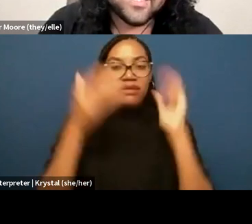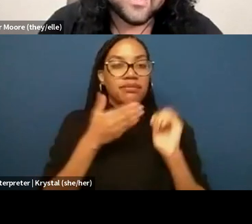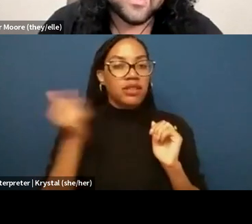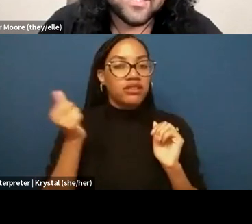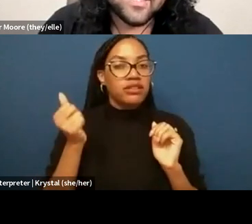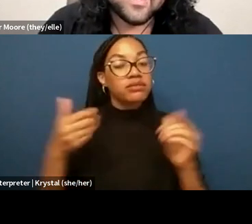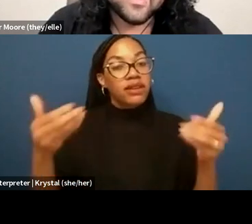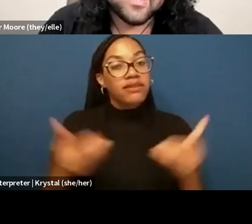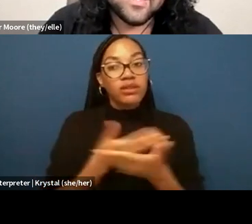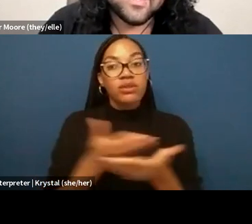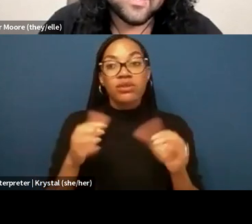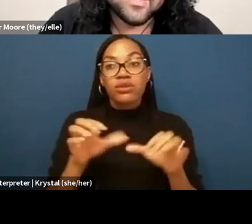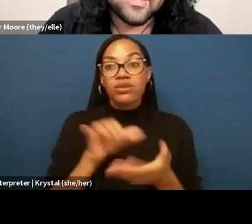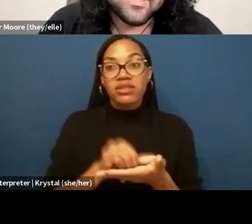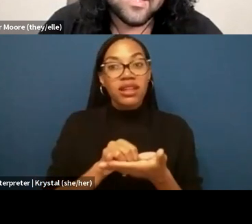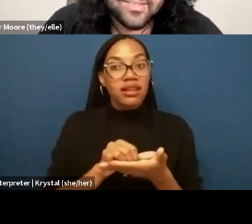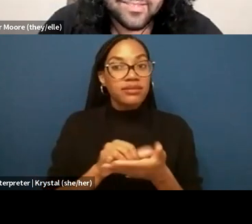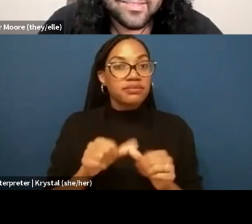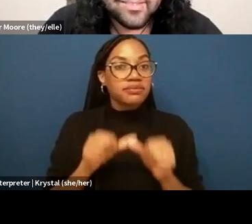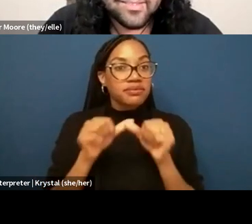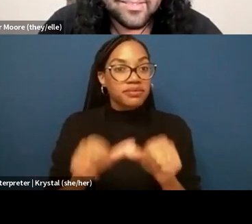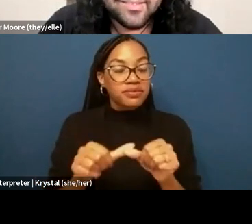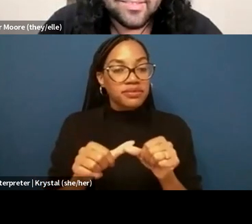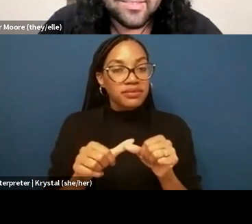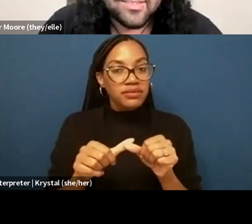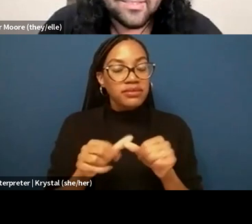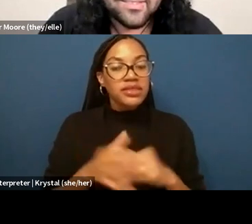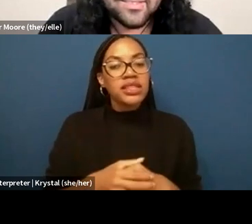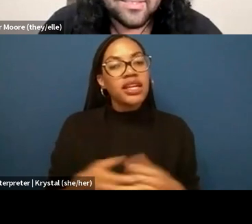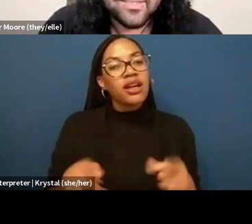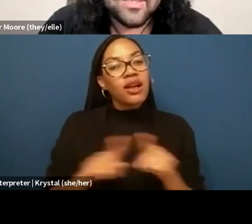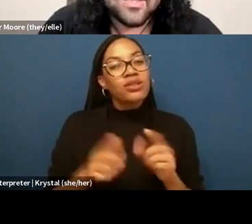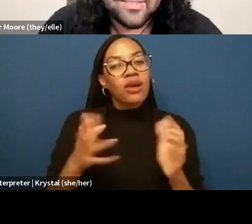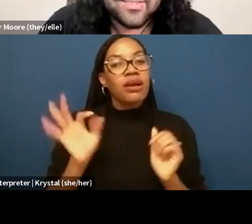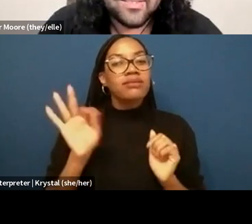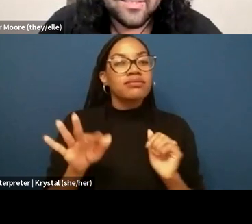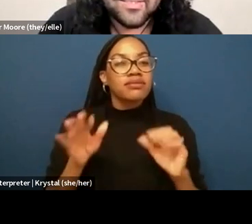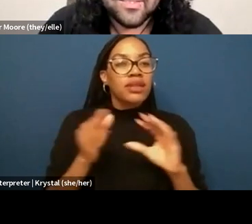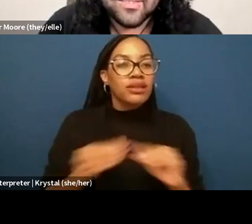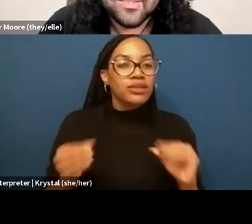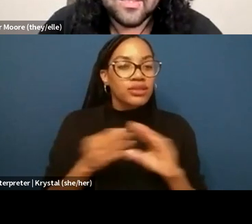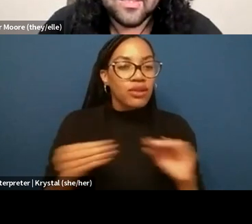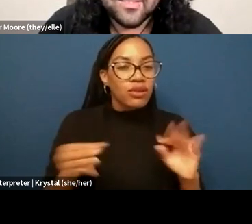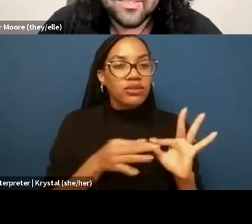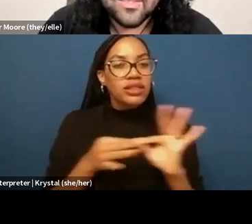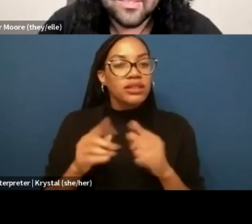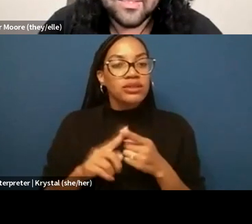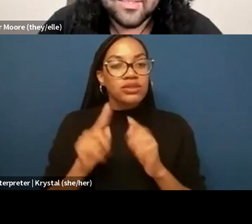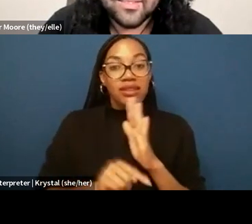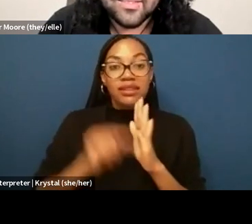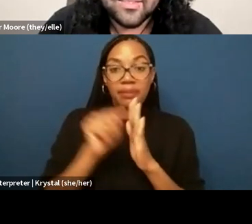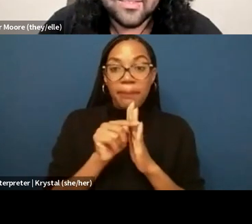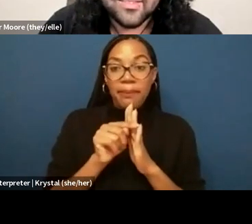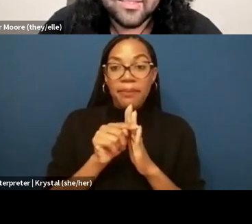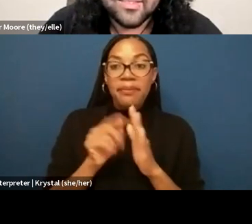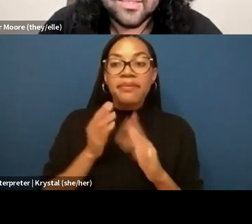all of y'all to do so accordingly. Around that, I'd also like to share a little story related to a time